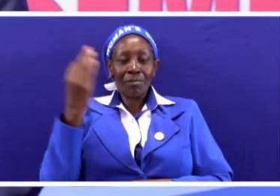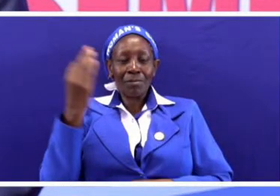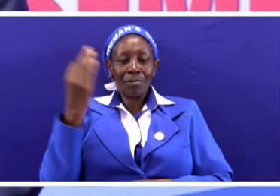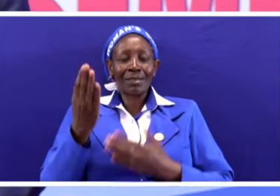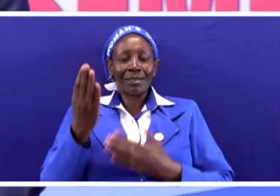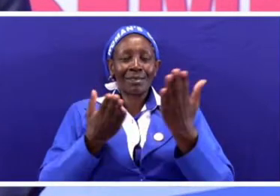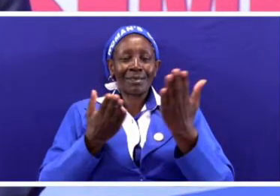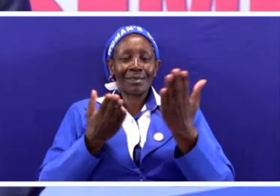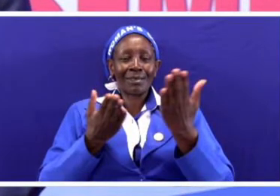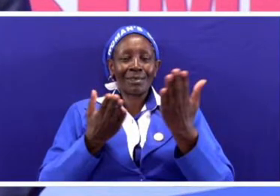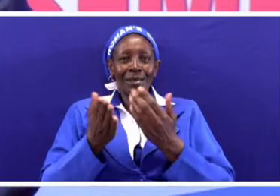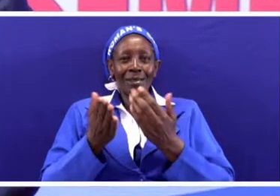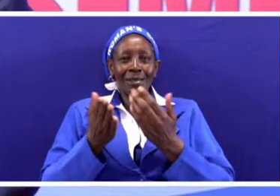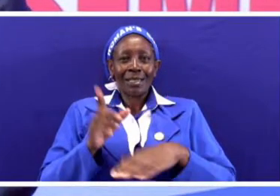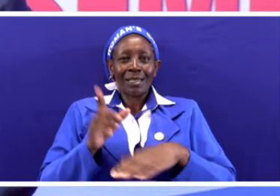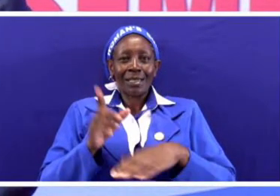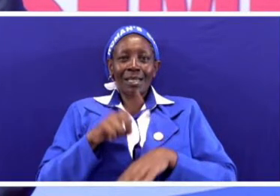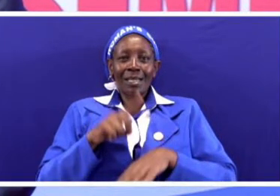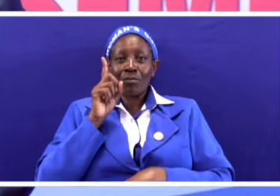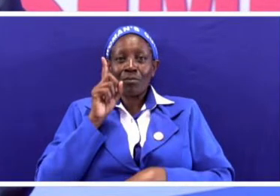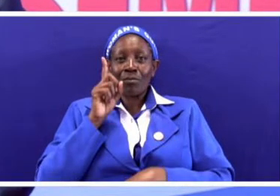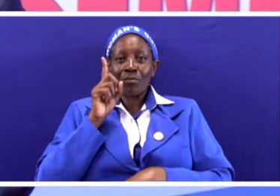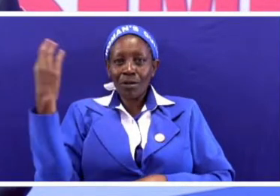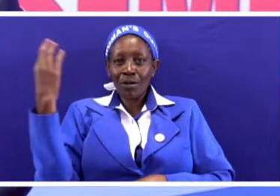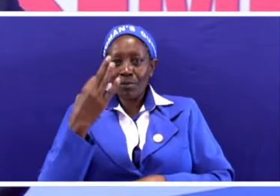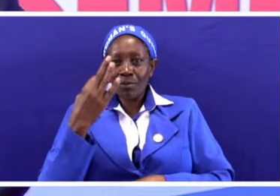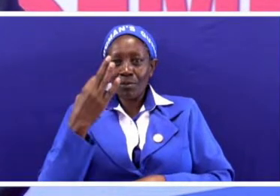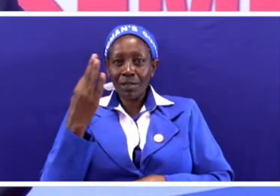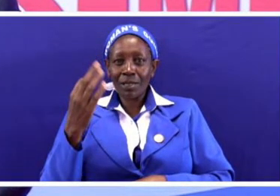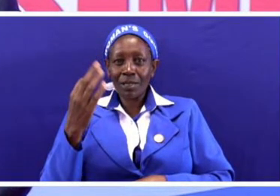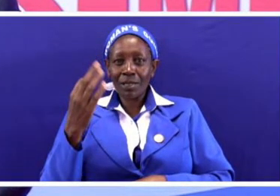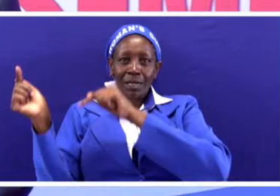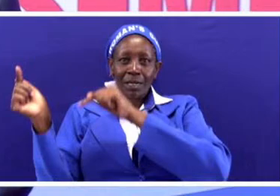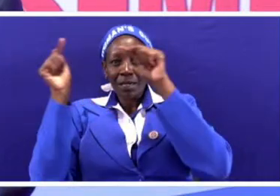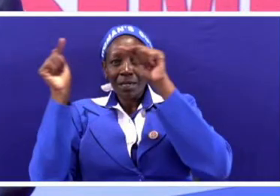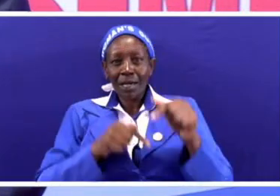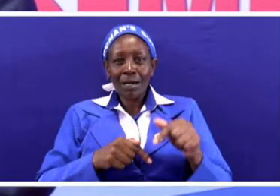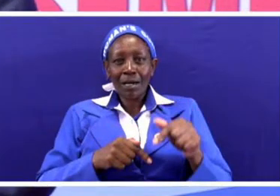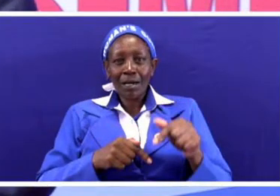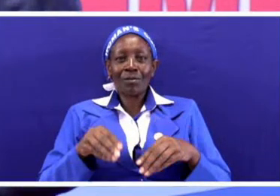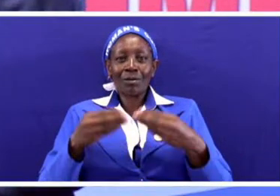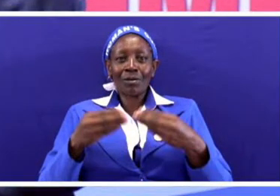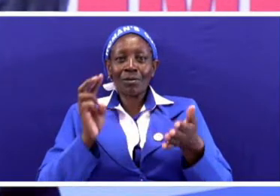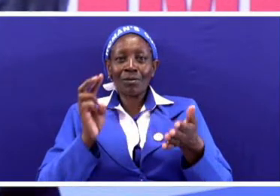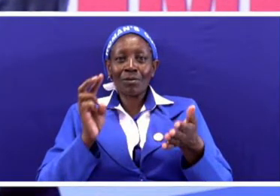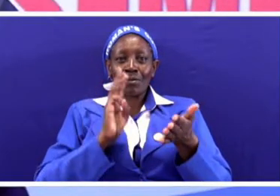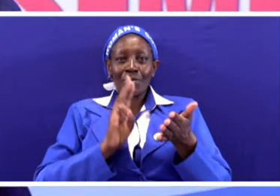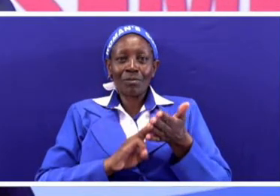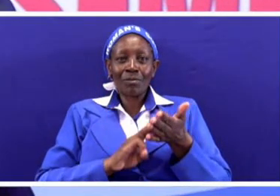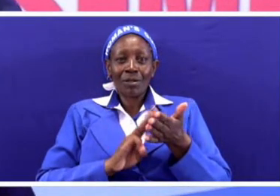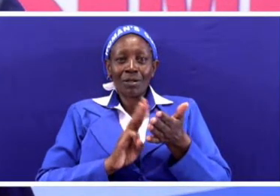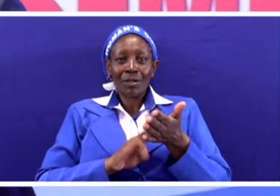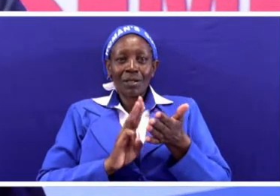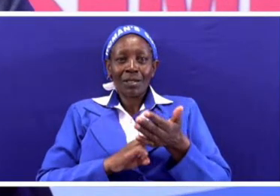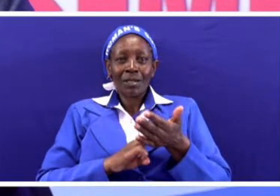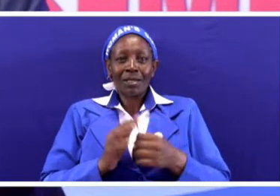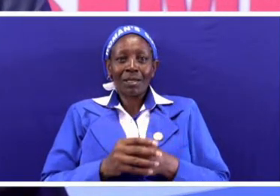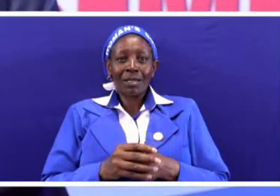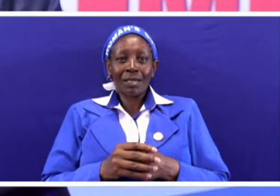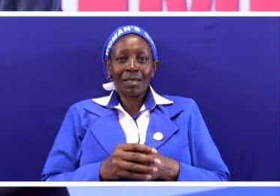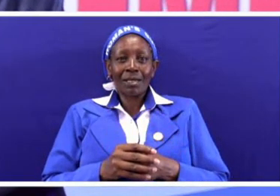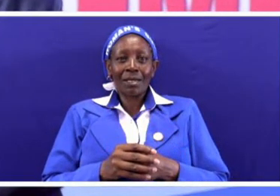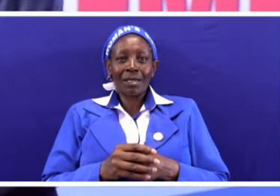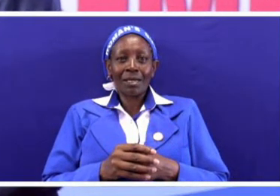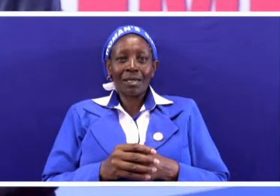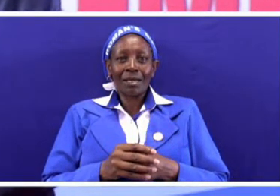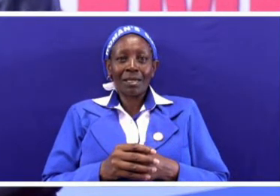And when I finished preaching and he came to do his comment, he held his cassock and said, what I have seen in